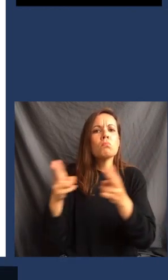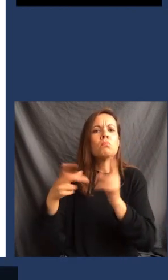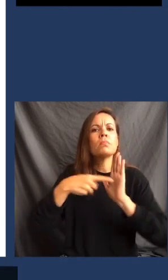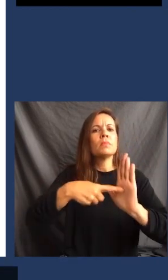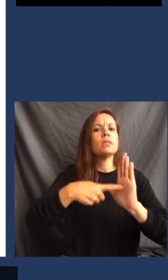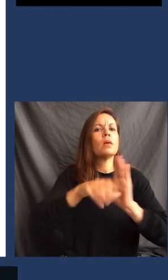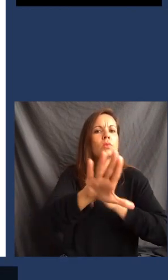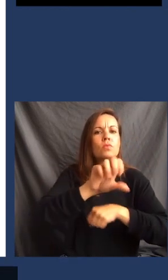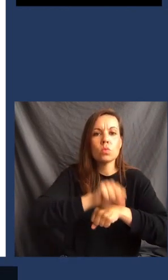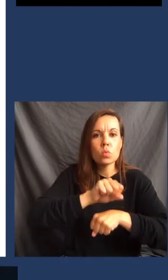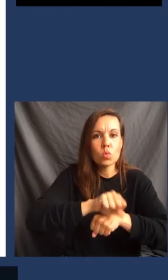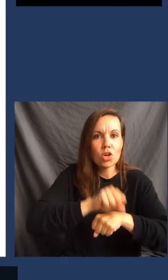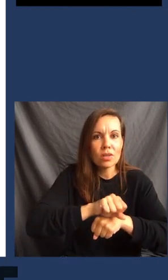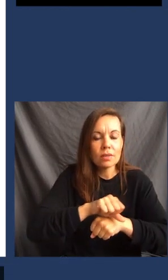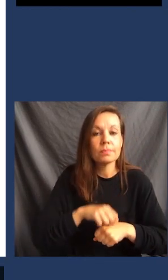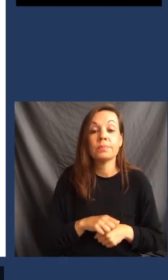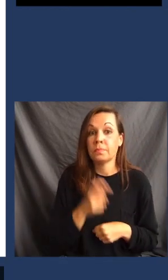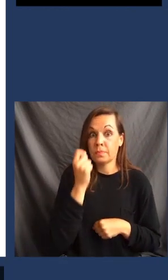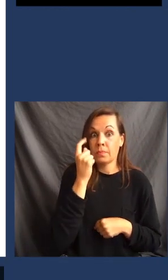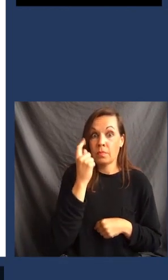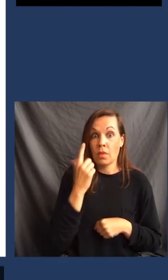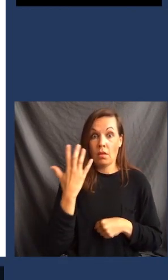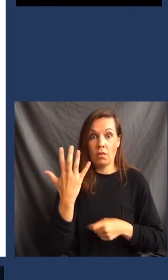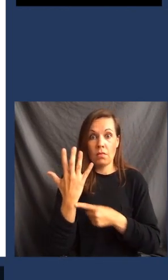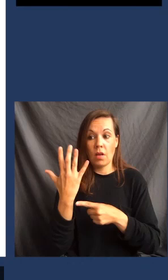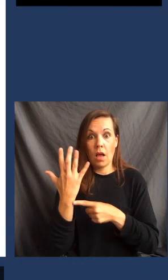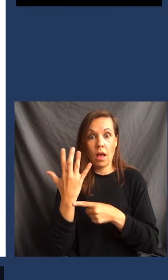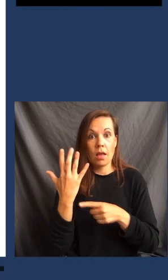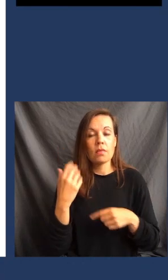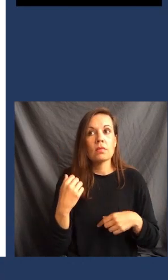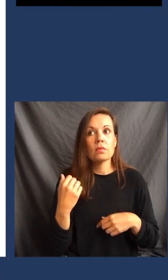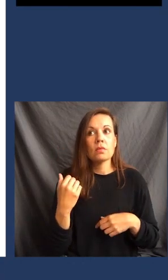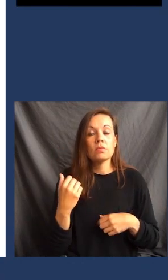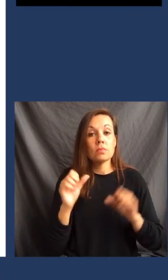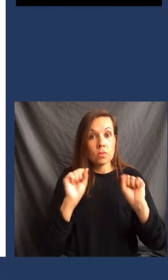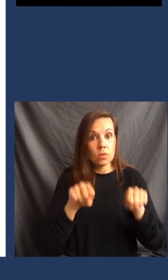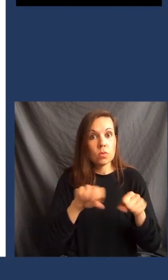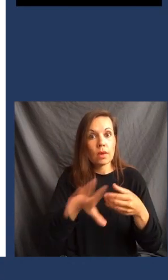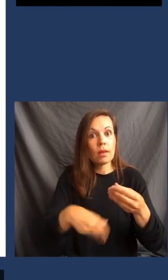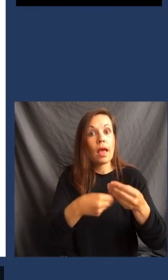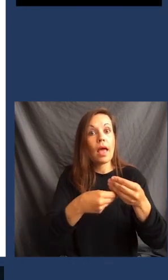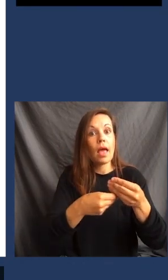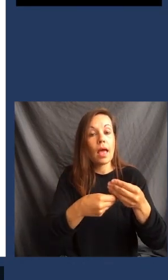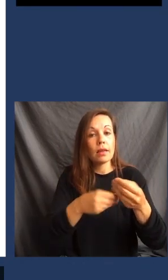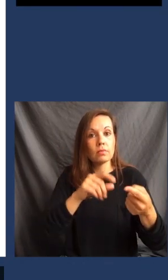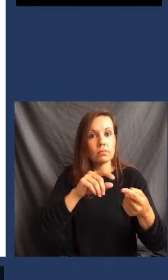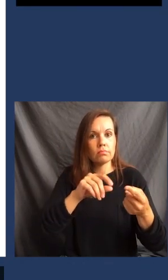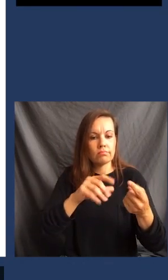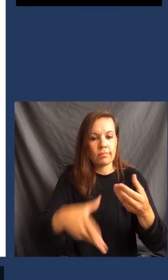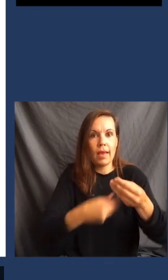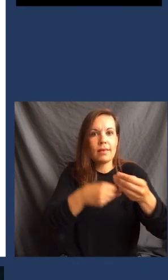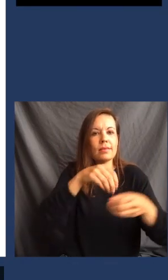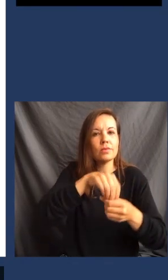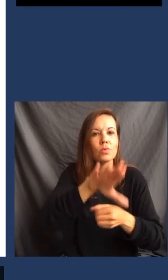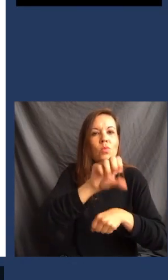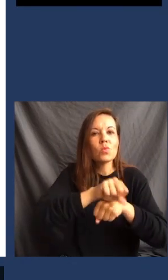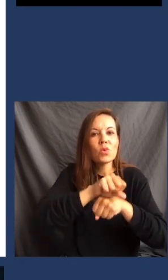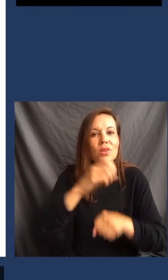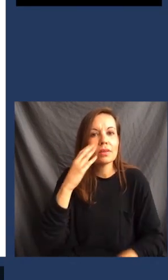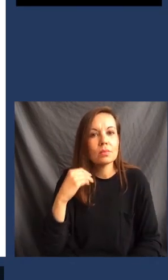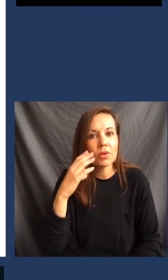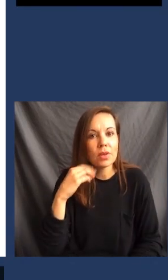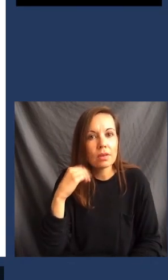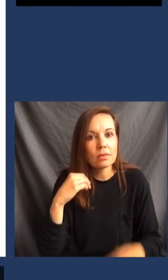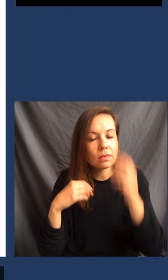work. This is actually a section that you can add on to your work experience. This